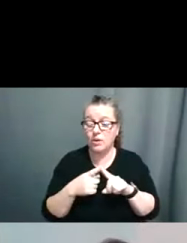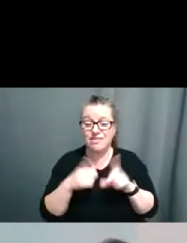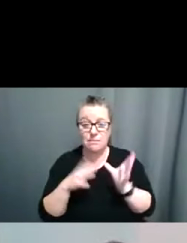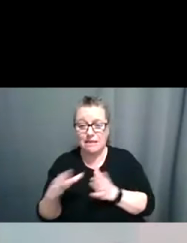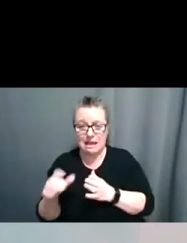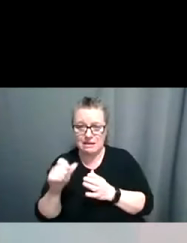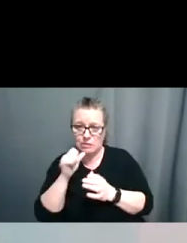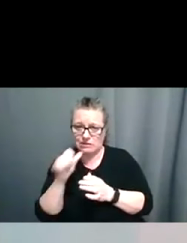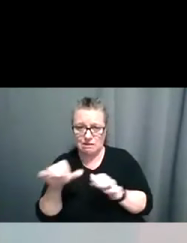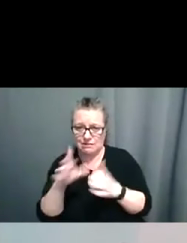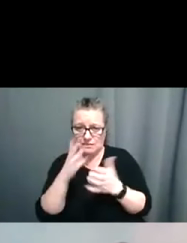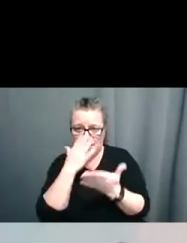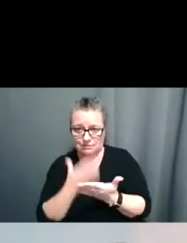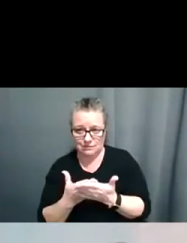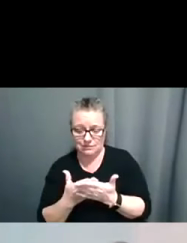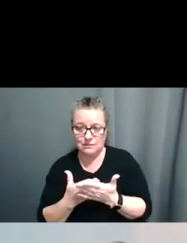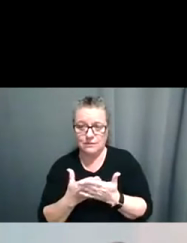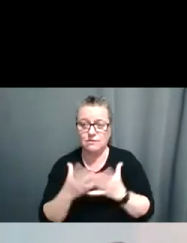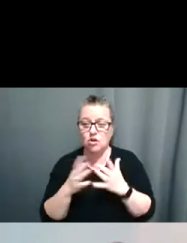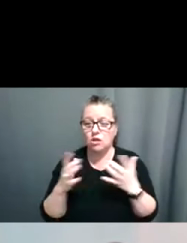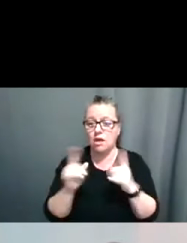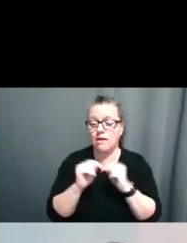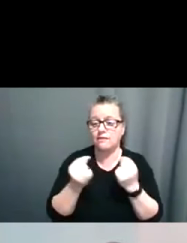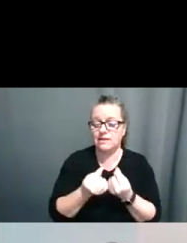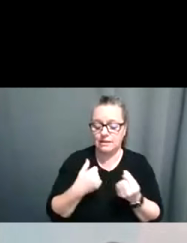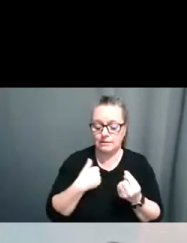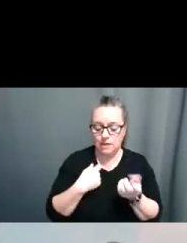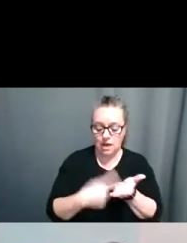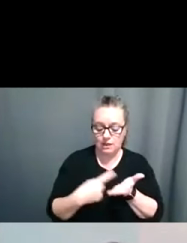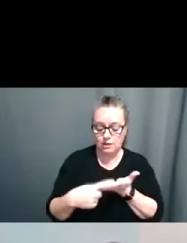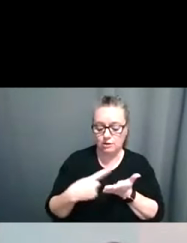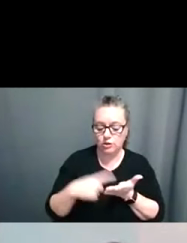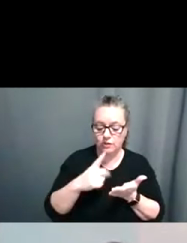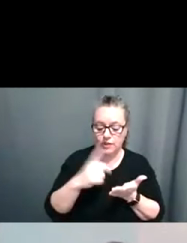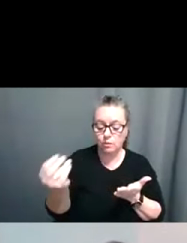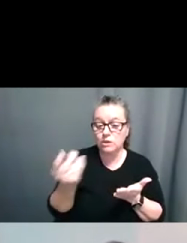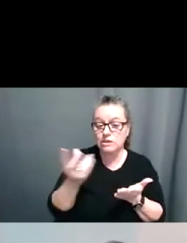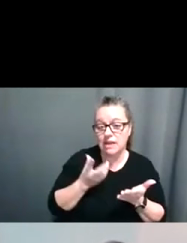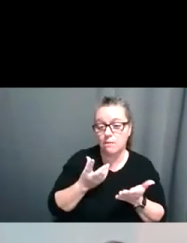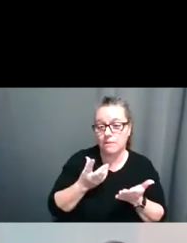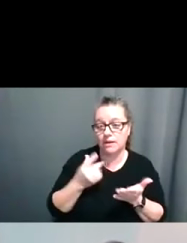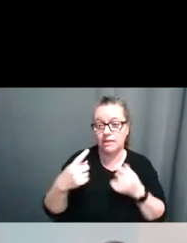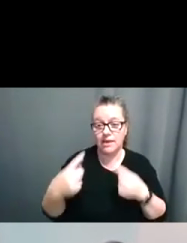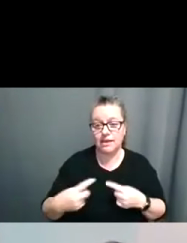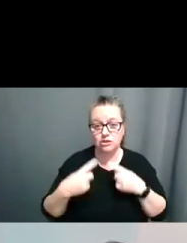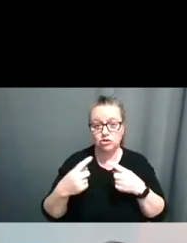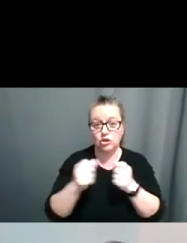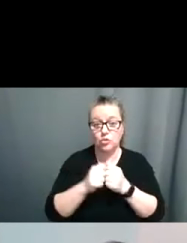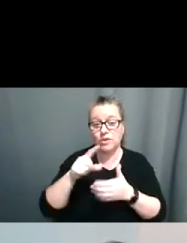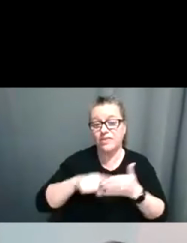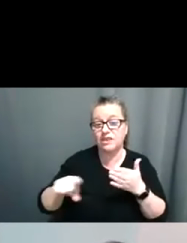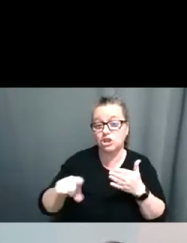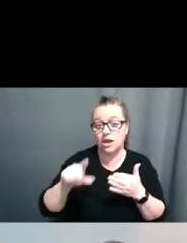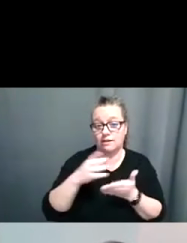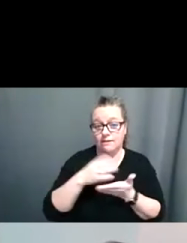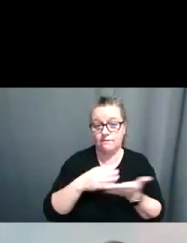should. But a lot of the teams that I talk to will tell me that they struggle with the check phase. And I'm seeing